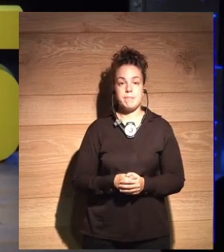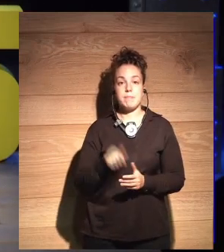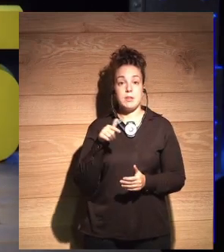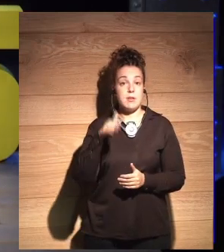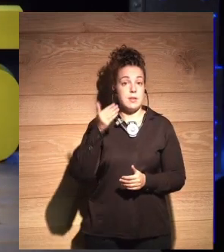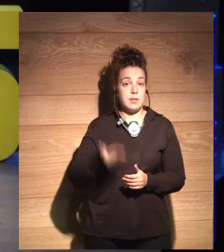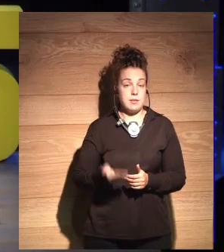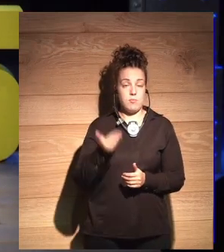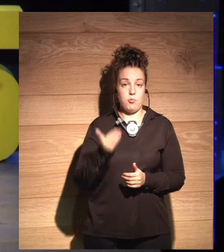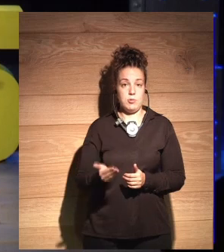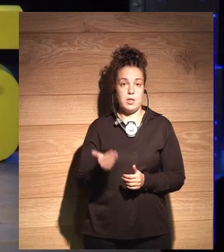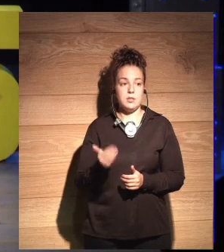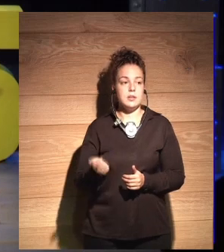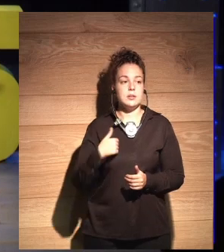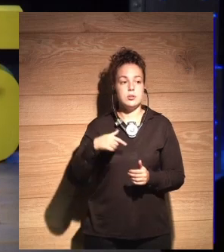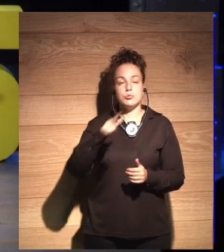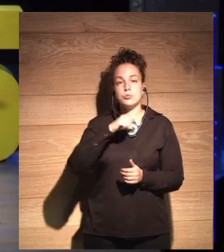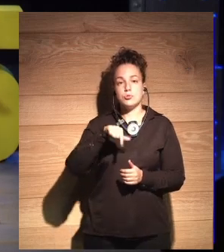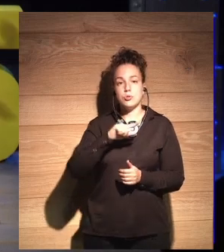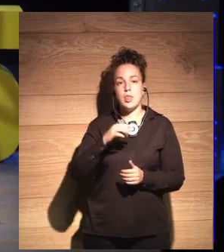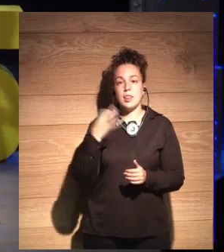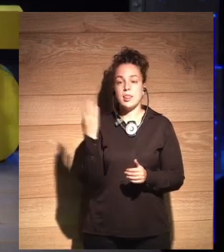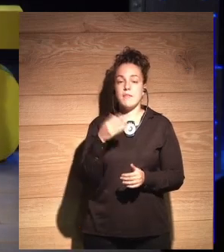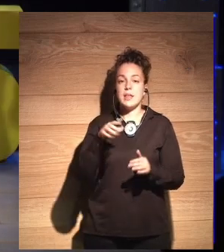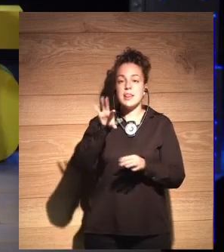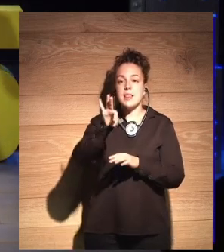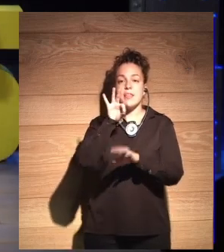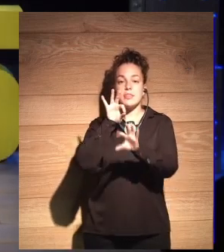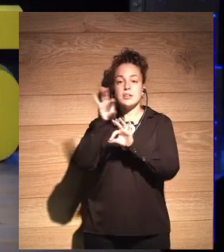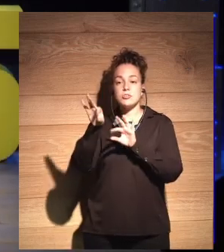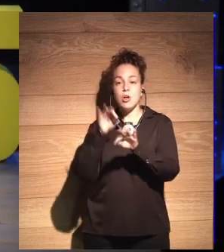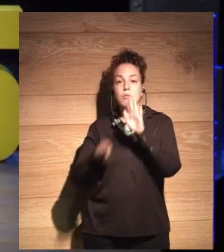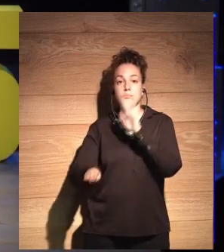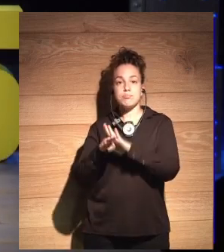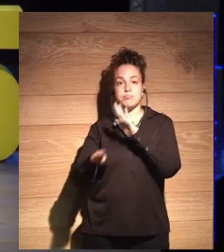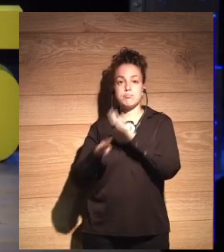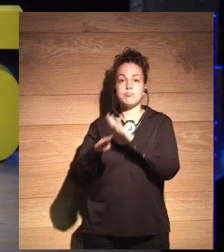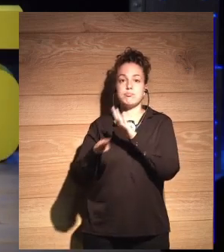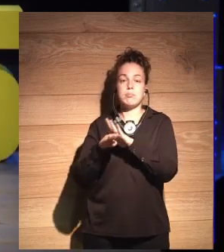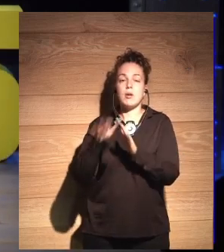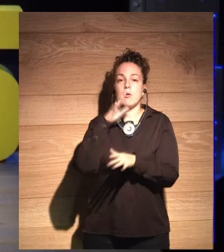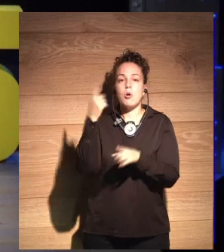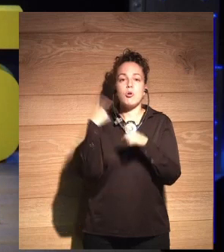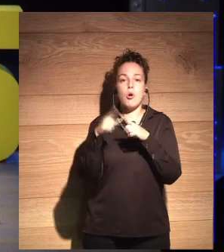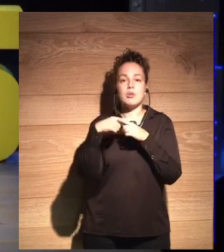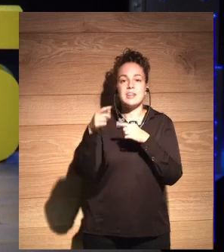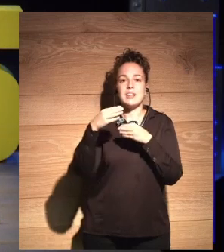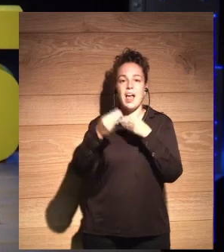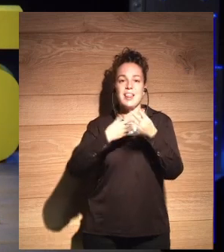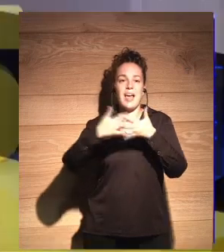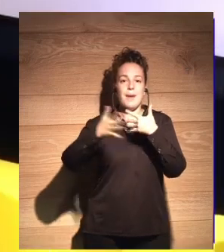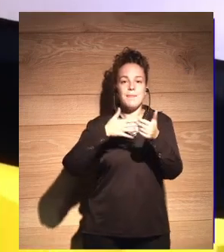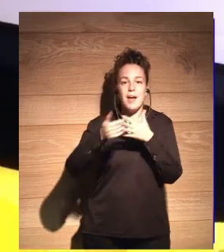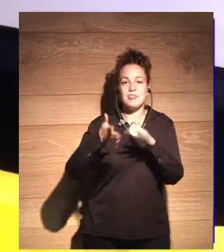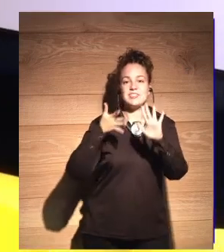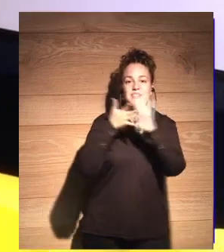still make the decision, that we still make things by hand, that we still have meaning, and that we're still attached to things at human scale.